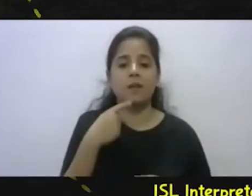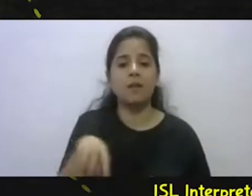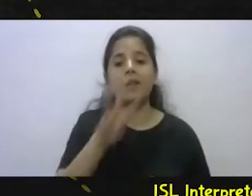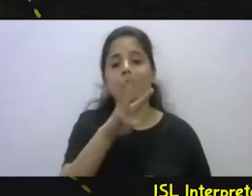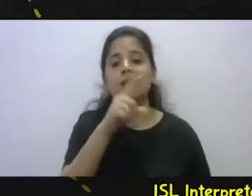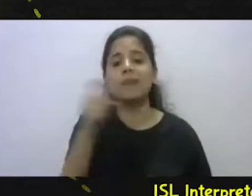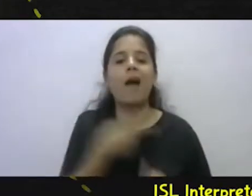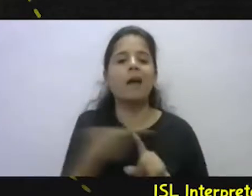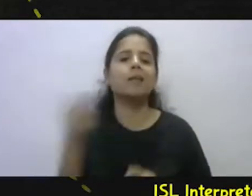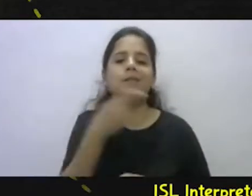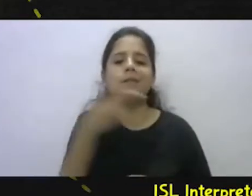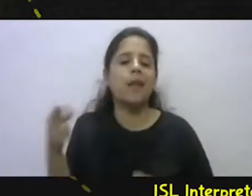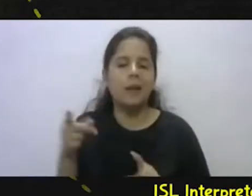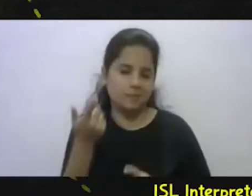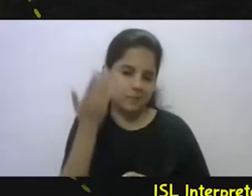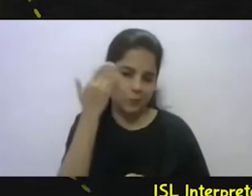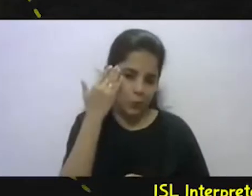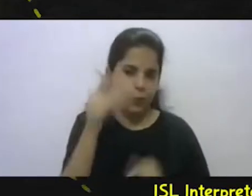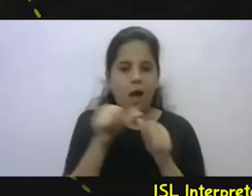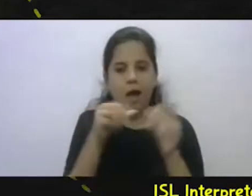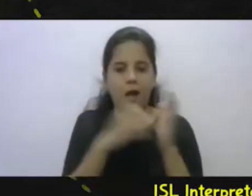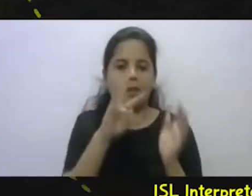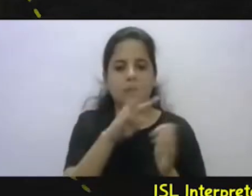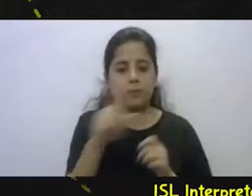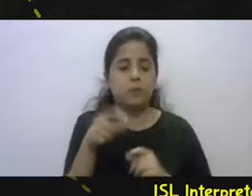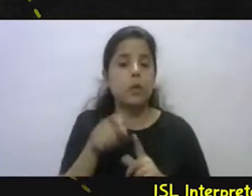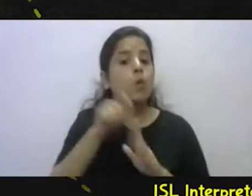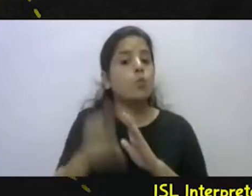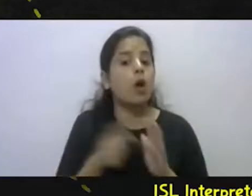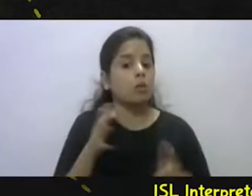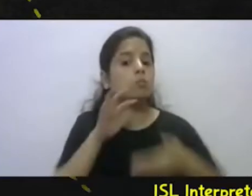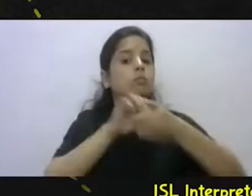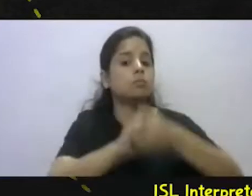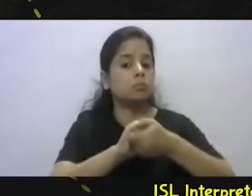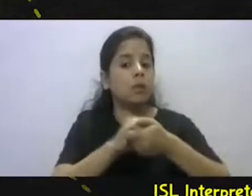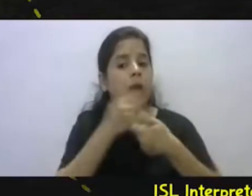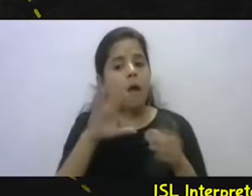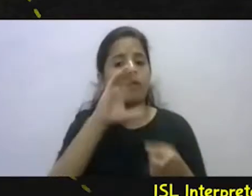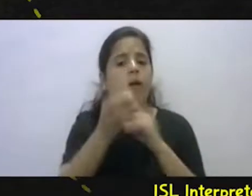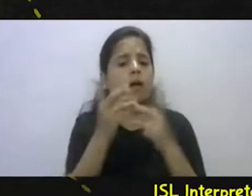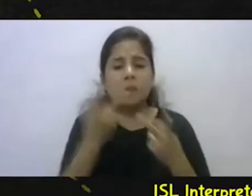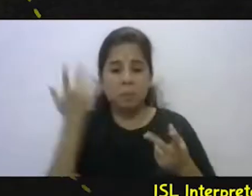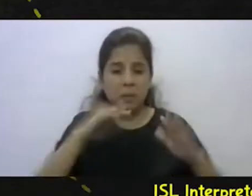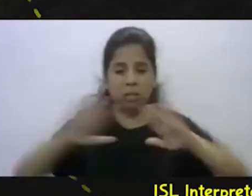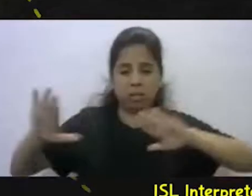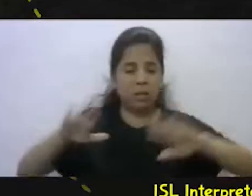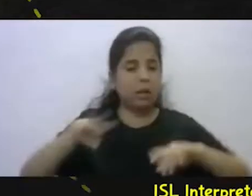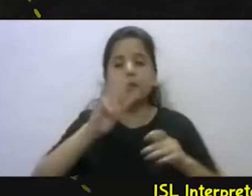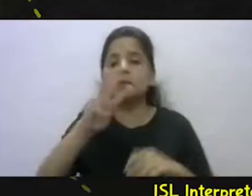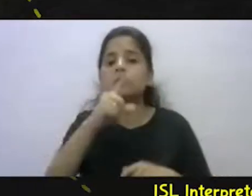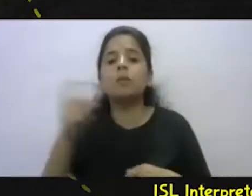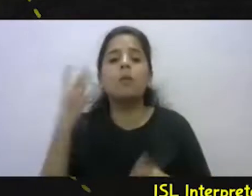377. And this was supposed to be a project that collated all sorts of cultural resistance to 377. This